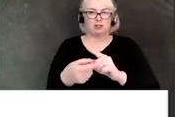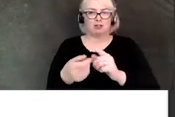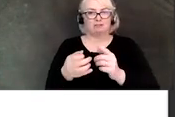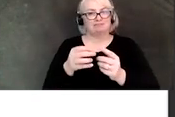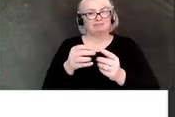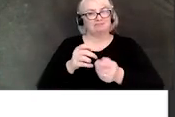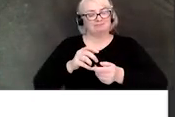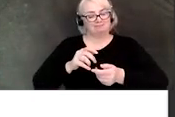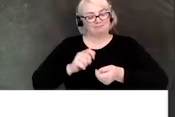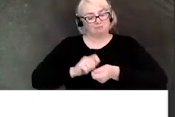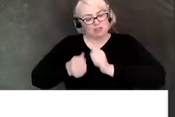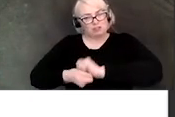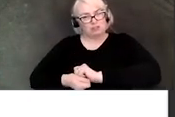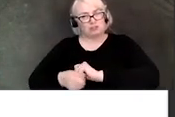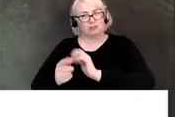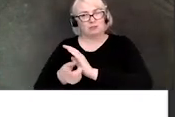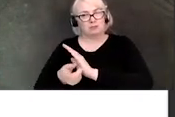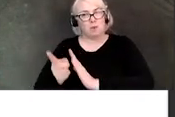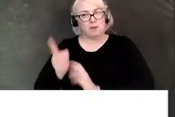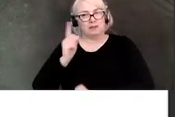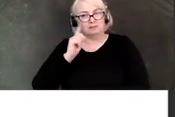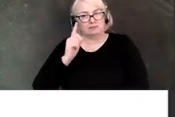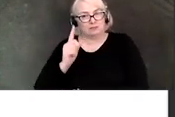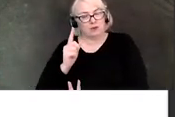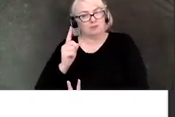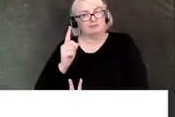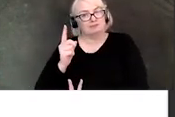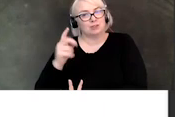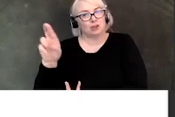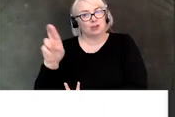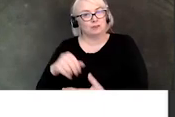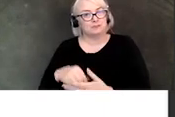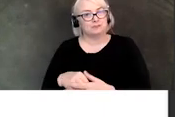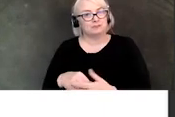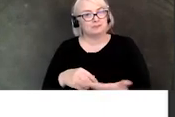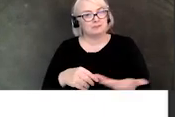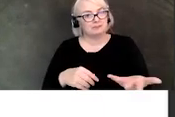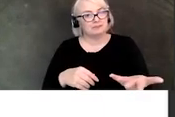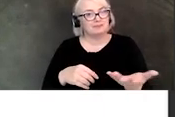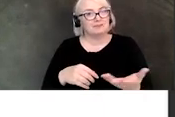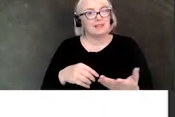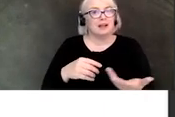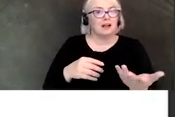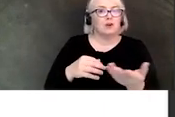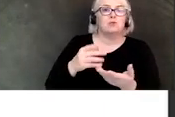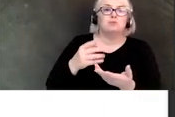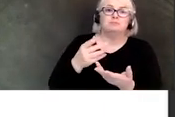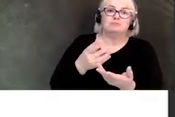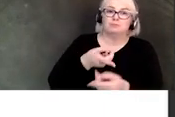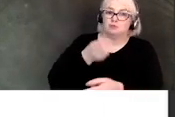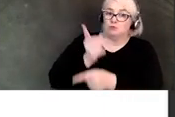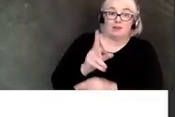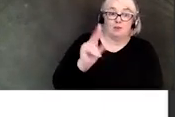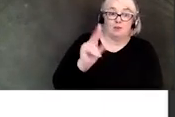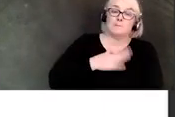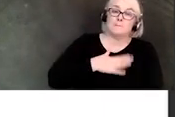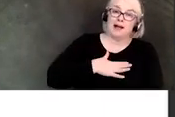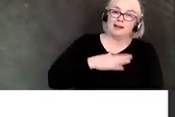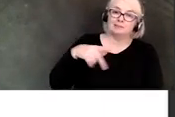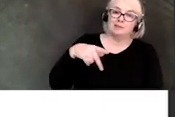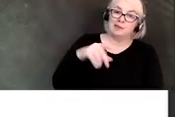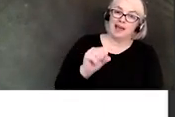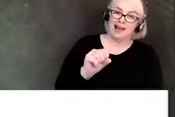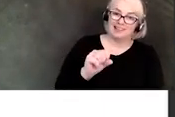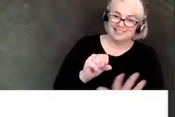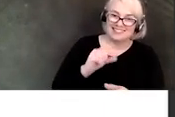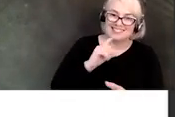would be, would be to brag on you, Chuck. Like, uh, that was Chuck's line. He wrote the, you know, it's not, it's not like your